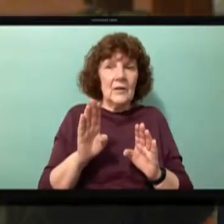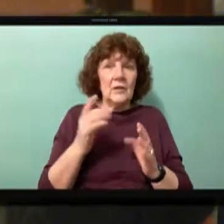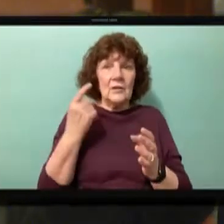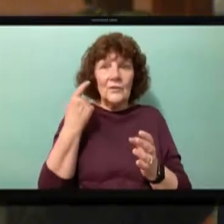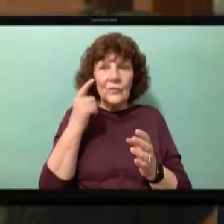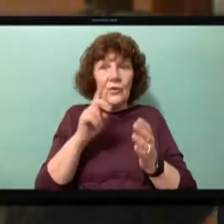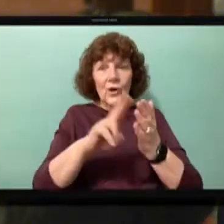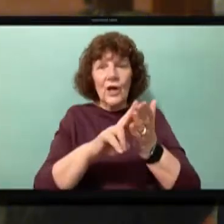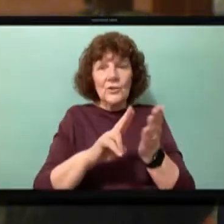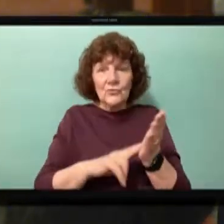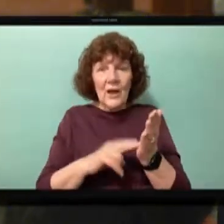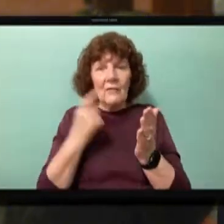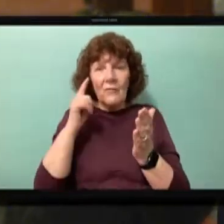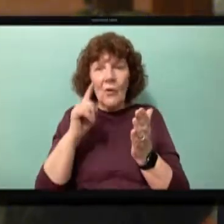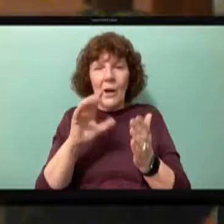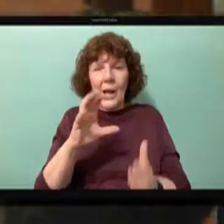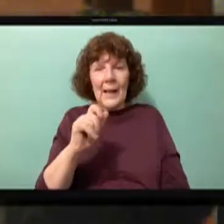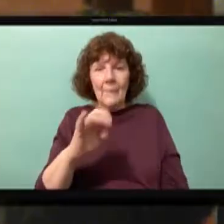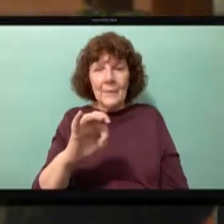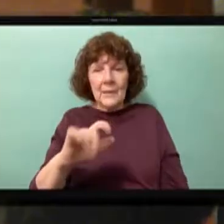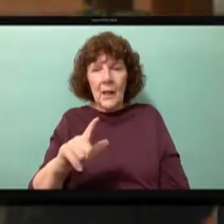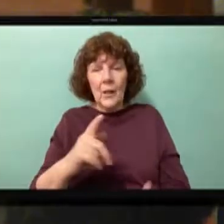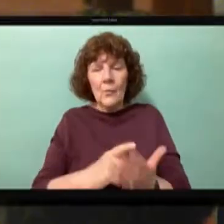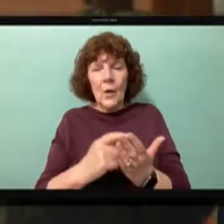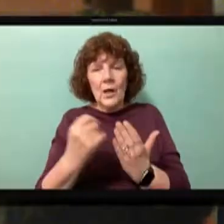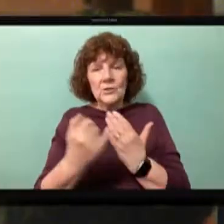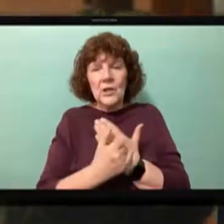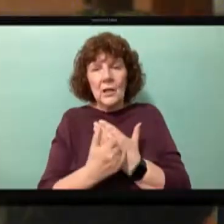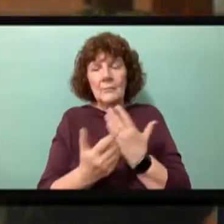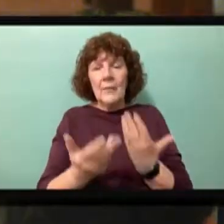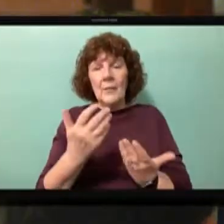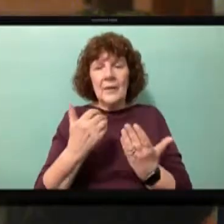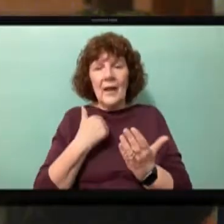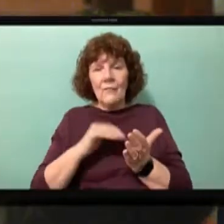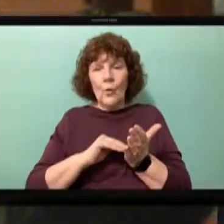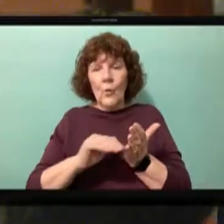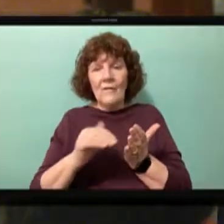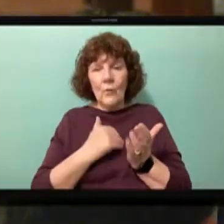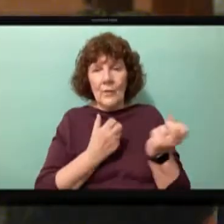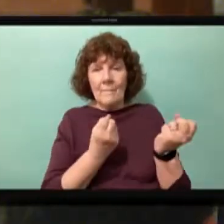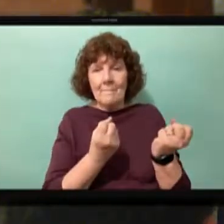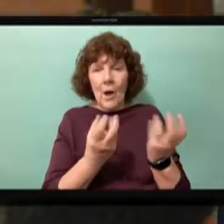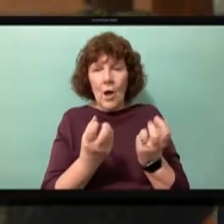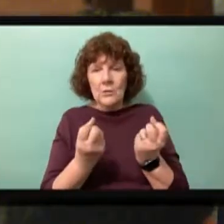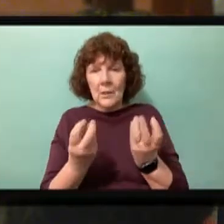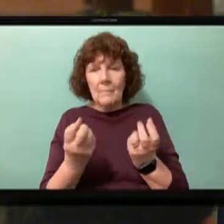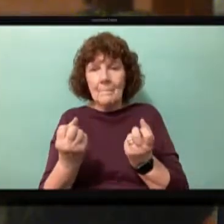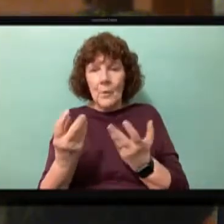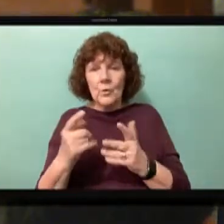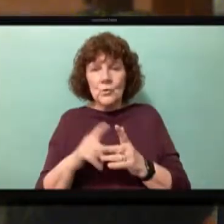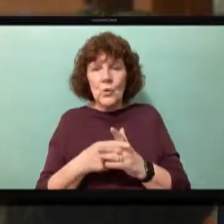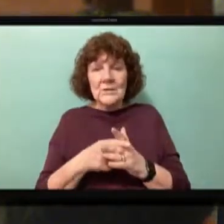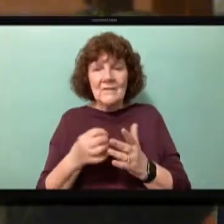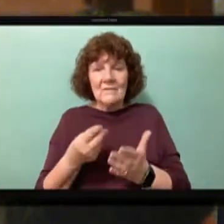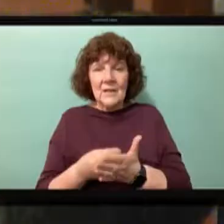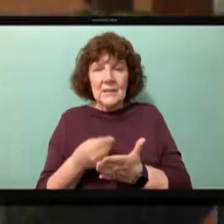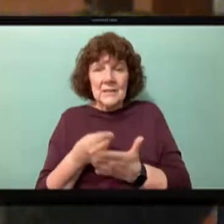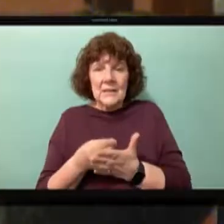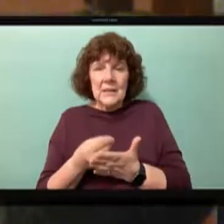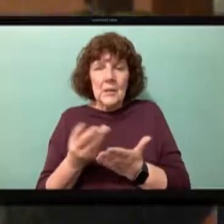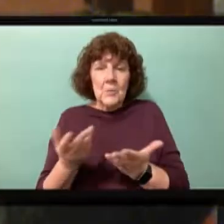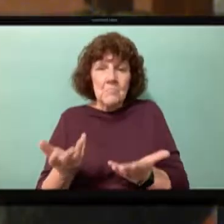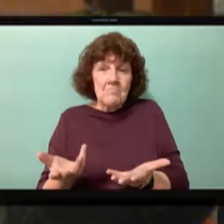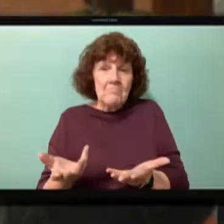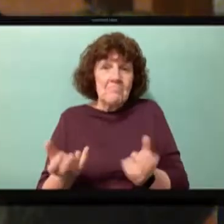contracts, say for a capital project where we might have a waiver. There are multiple sources of funding, so it could have come up,